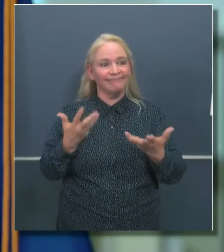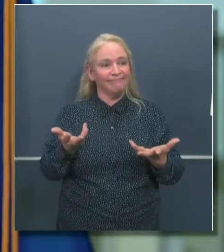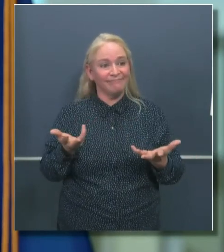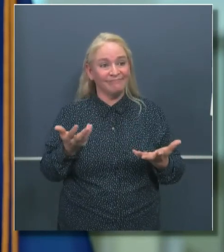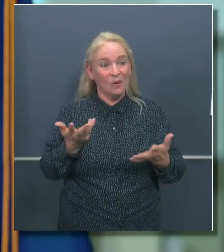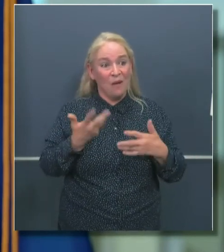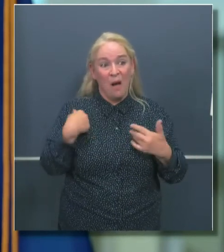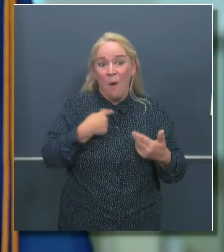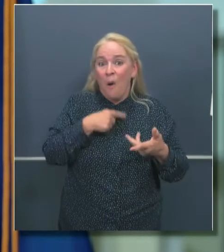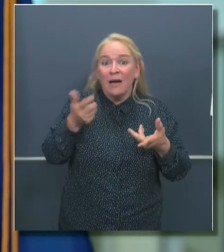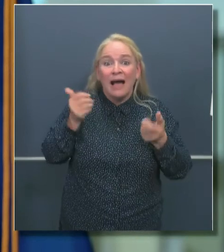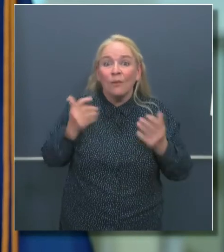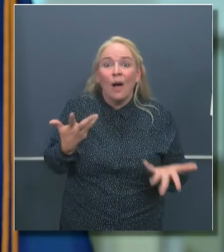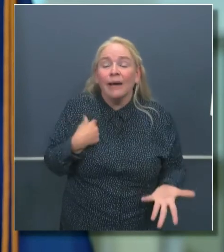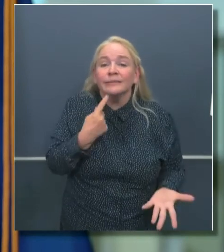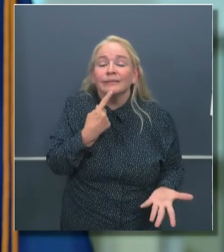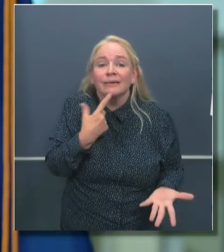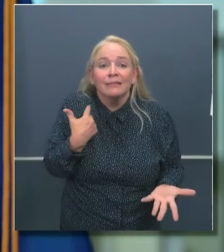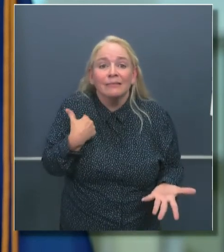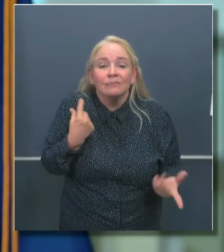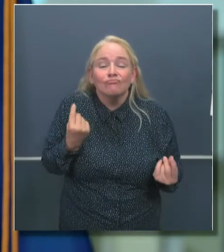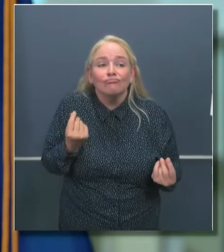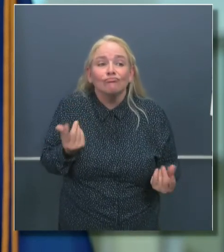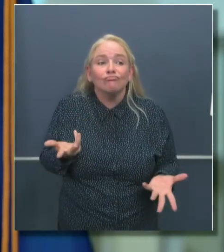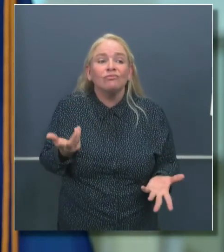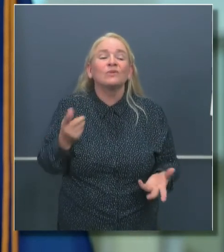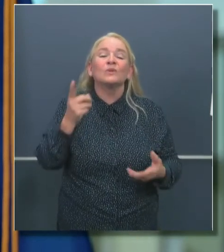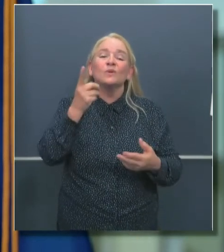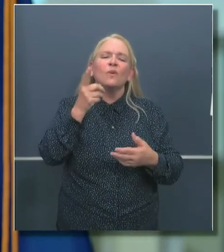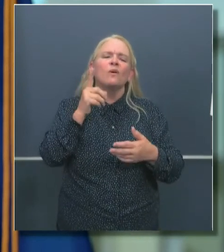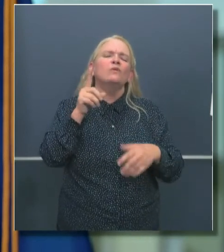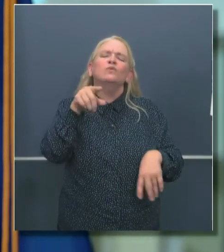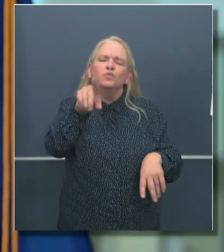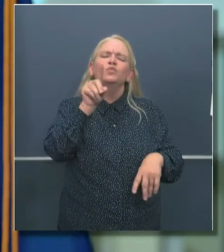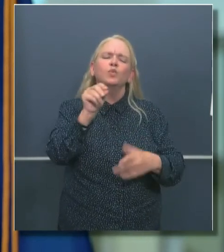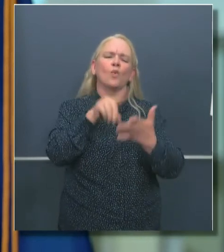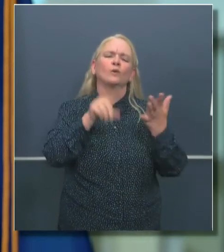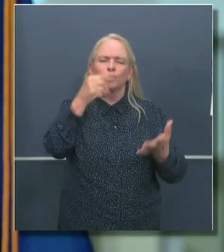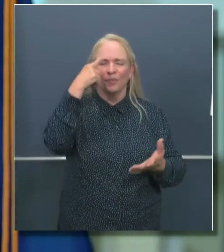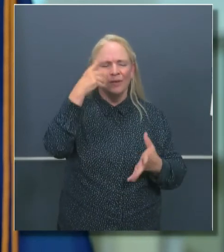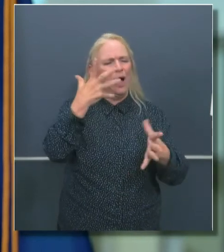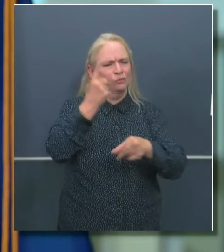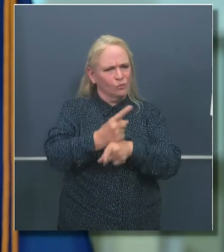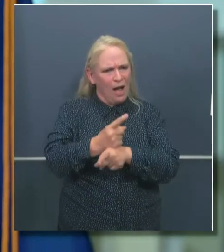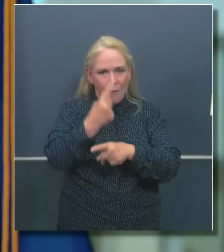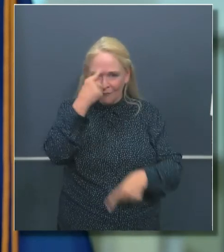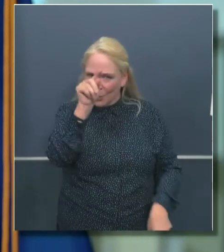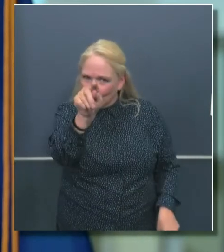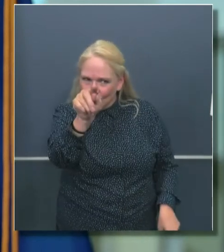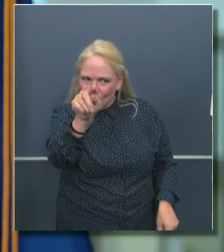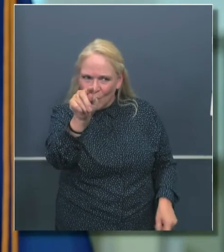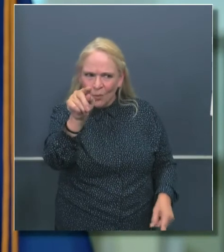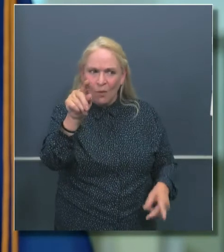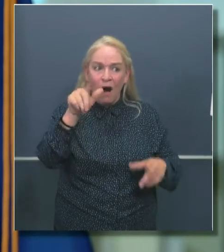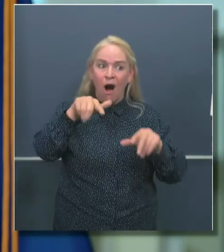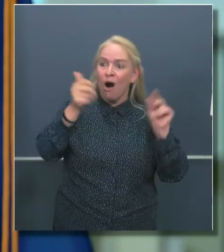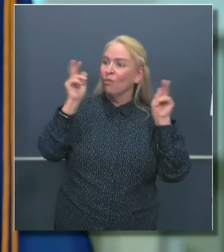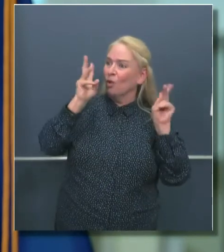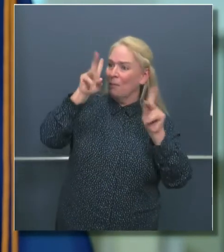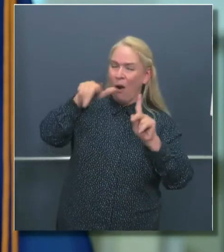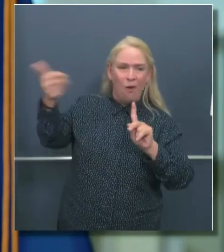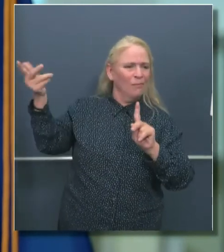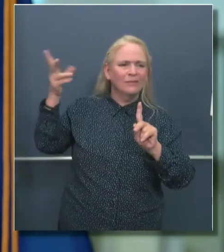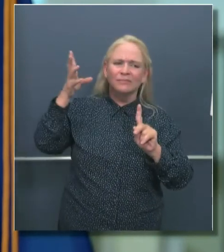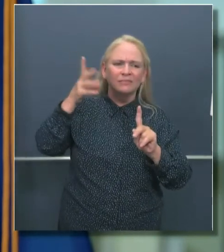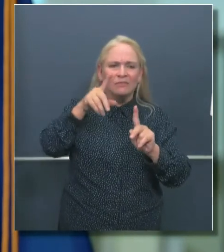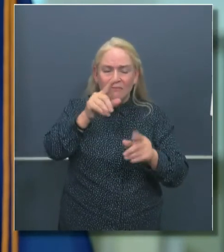this consideration. Do what you think is best, not only for you, but for the health of those you love. Look